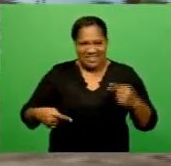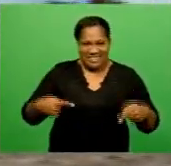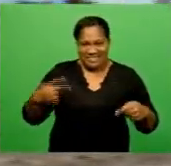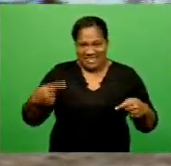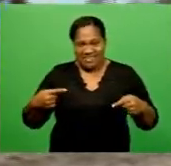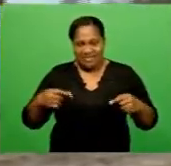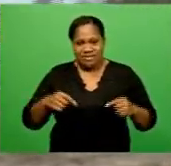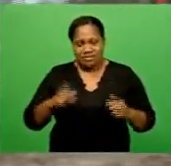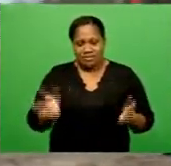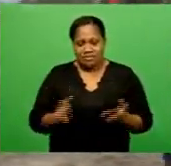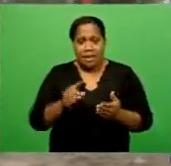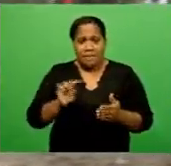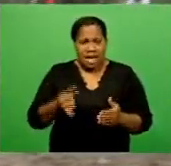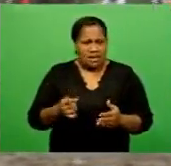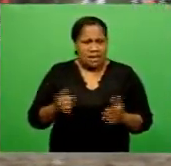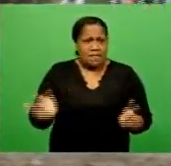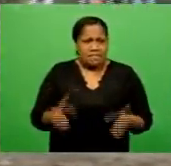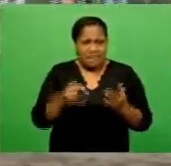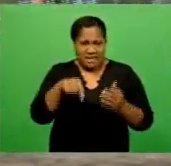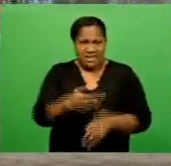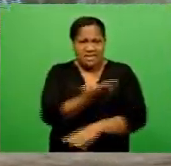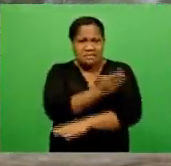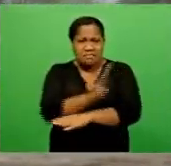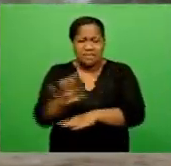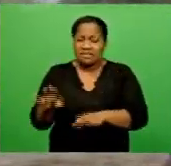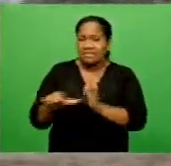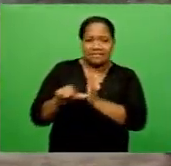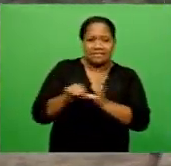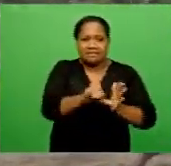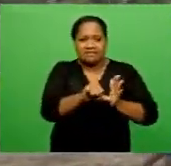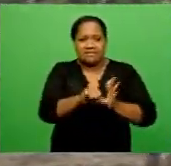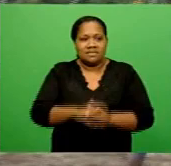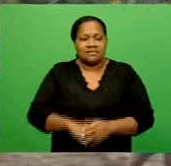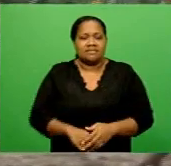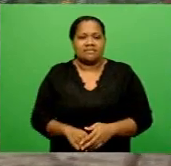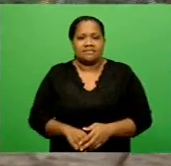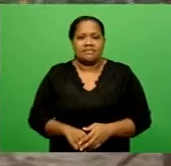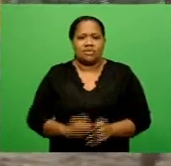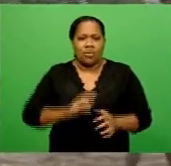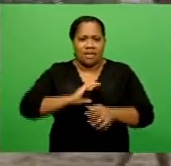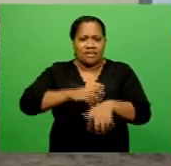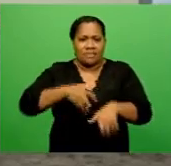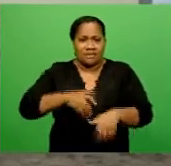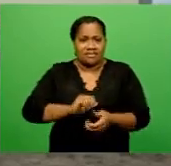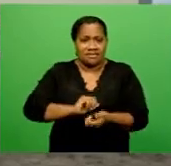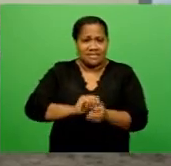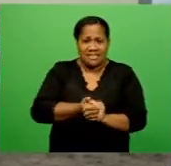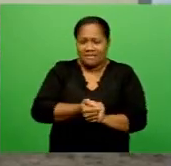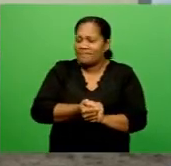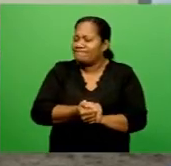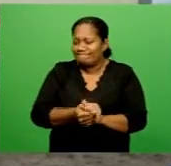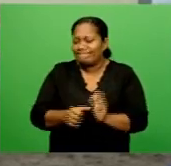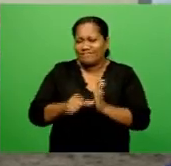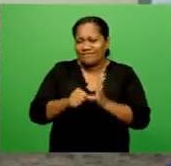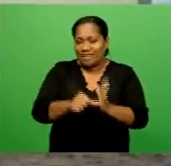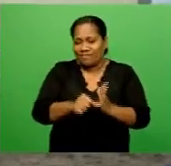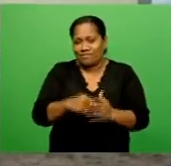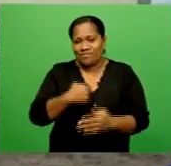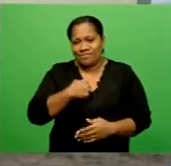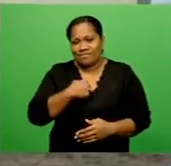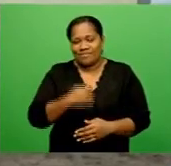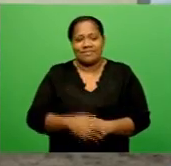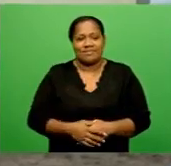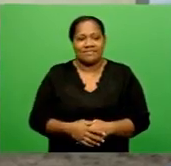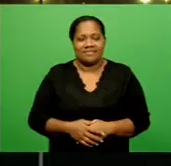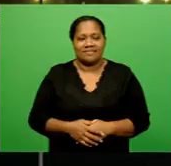tough. Adapting into this game in 2 days, it's quite tough for me and especially for the